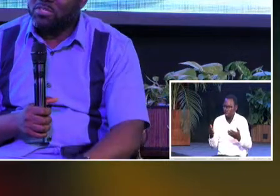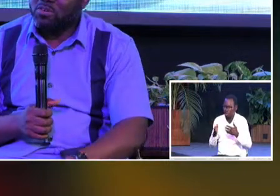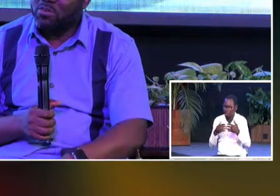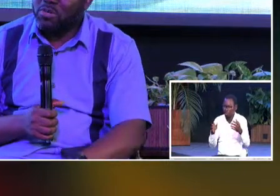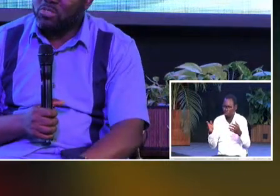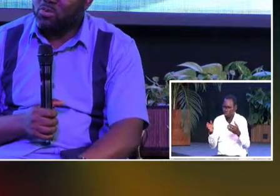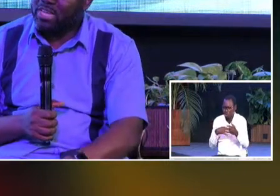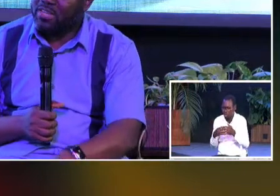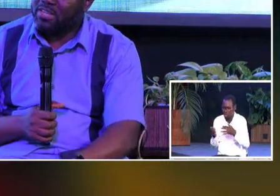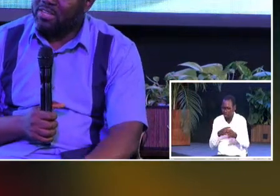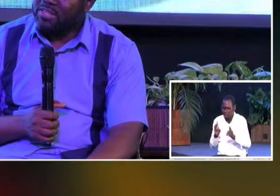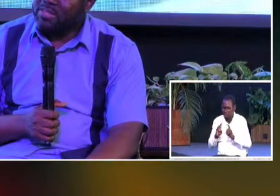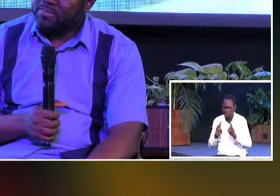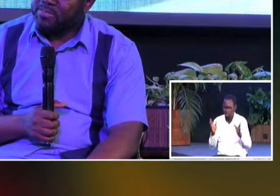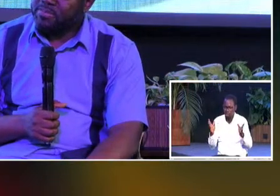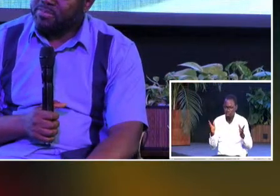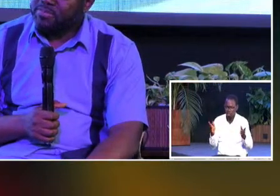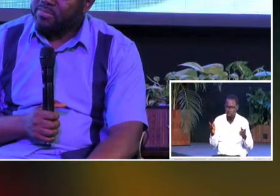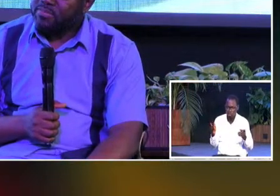you want to work.